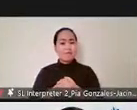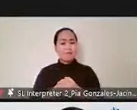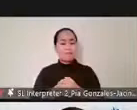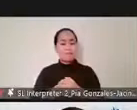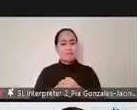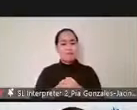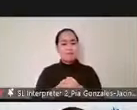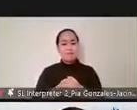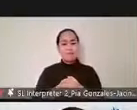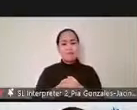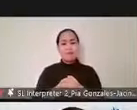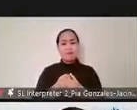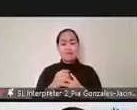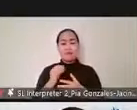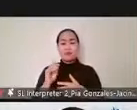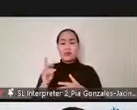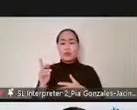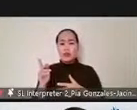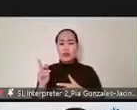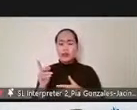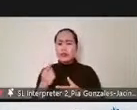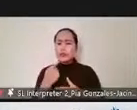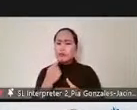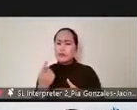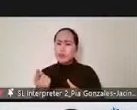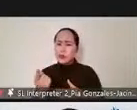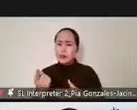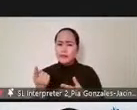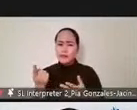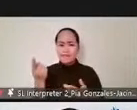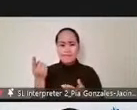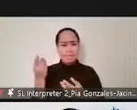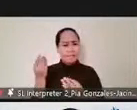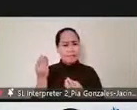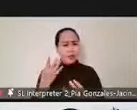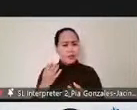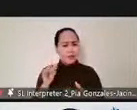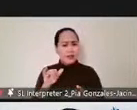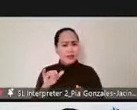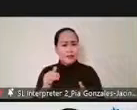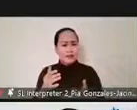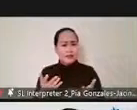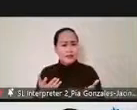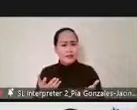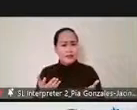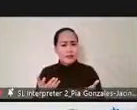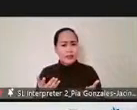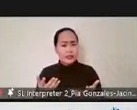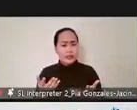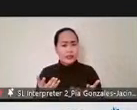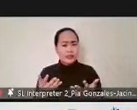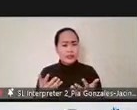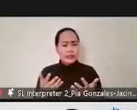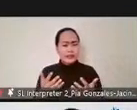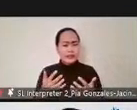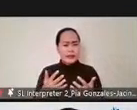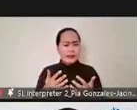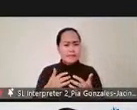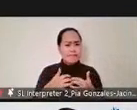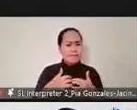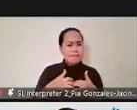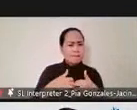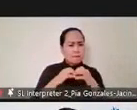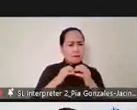So you were saying that the building tradition still exists